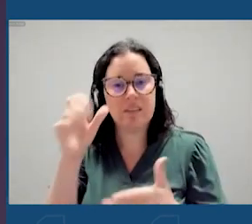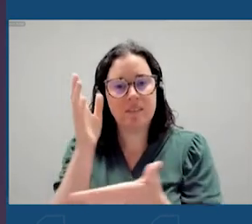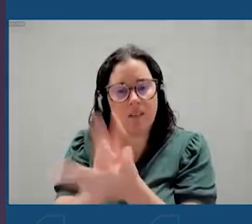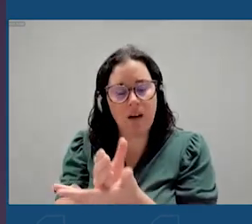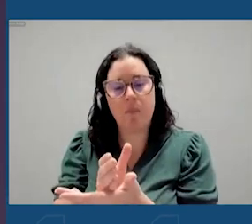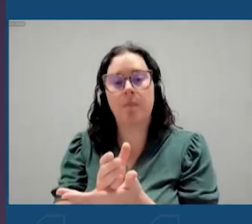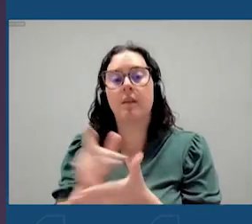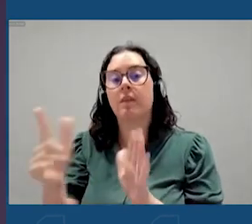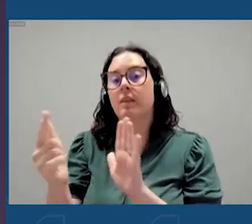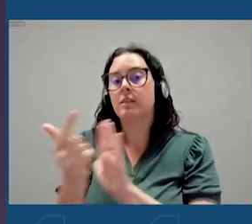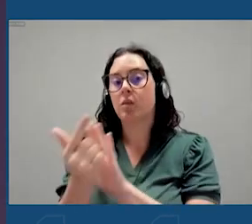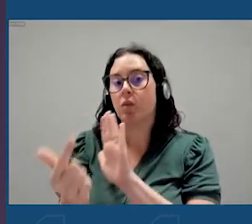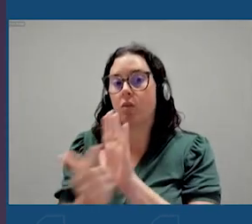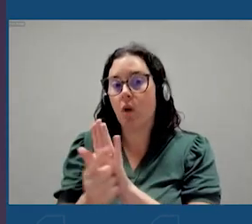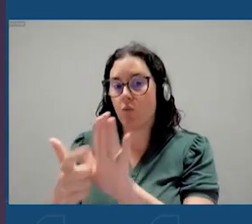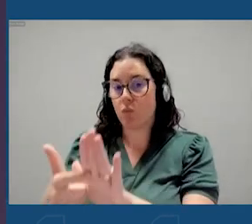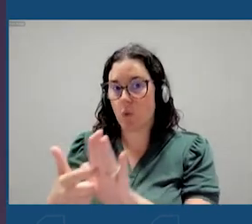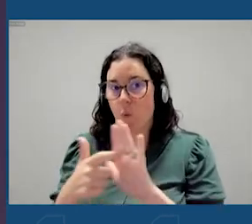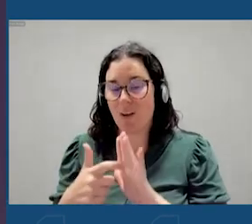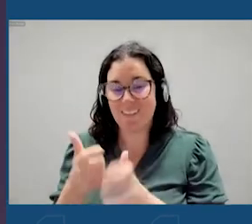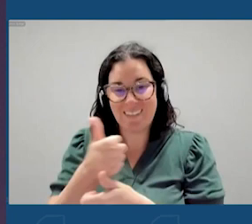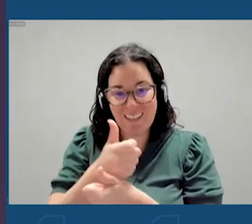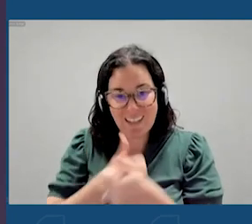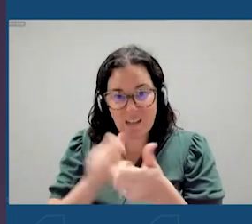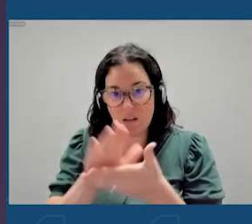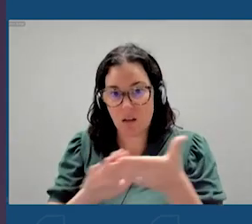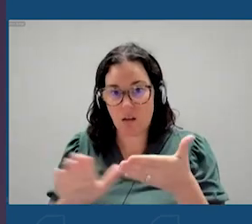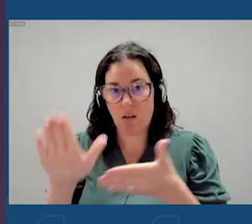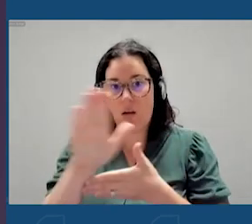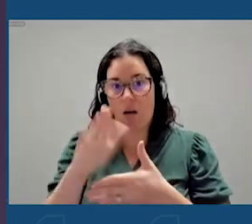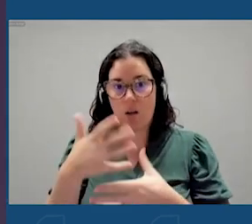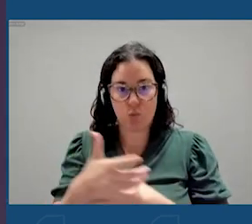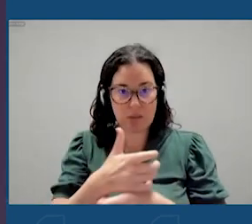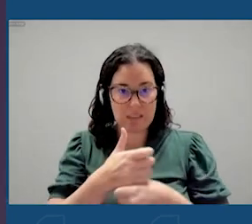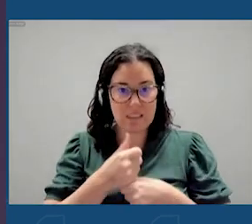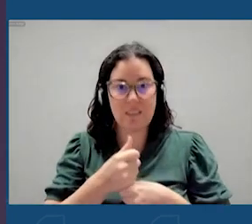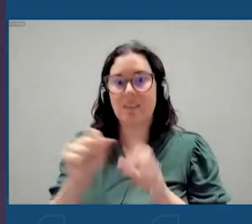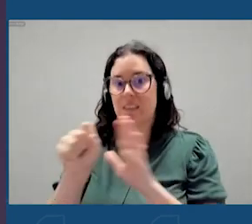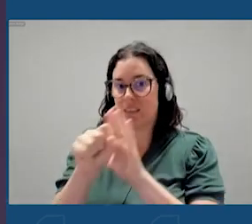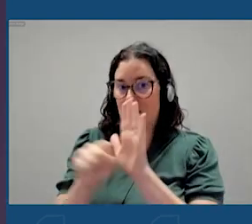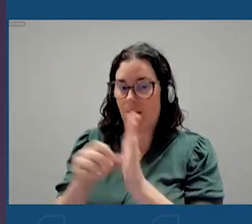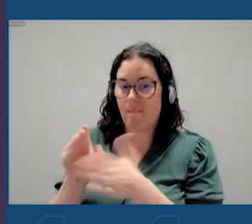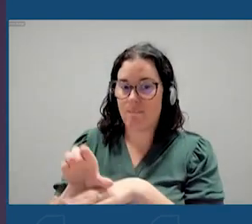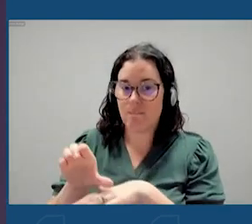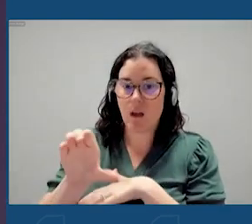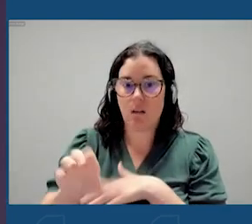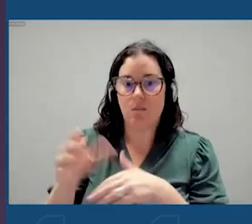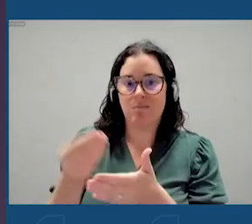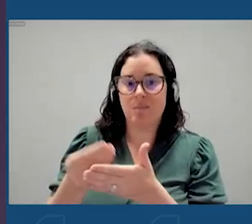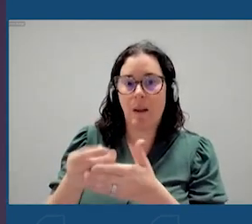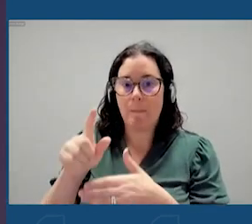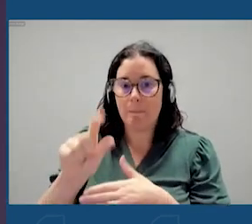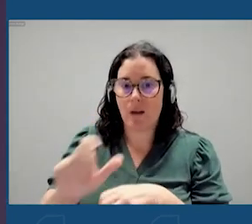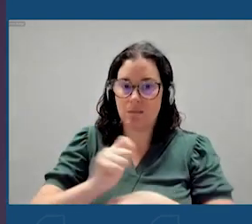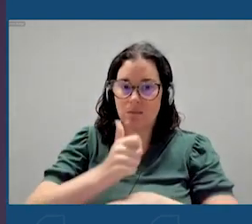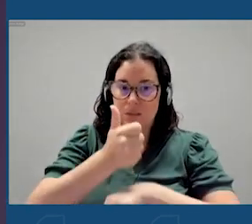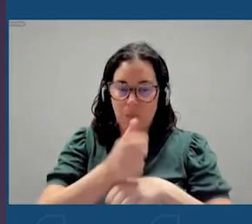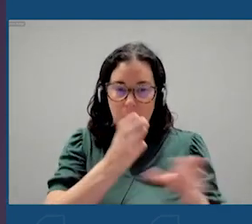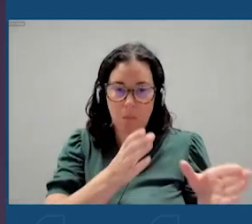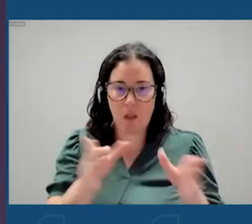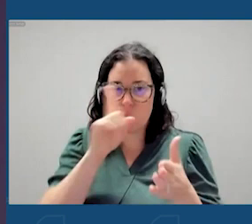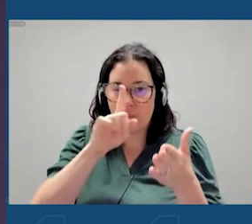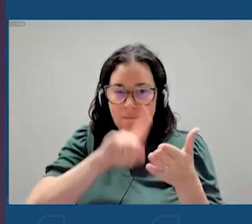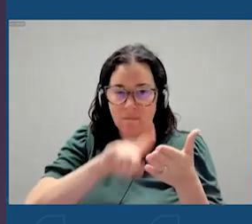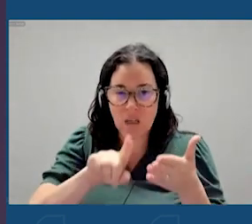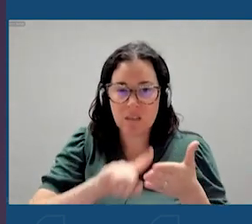mandates that any college that receives state aid has to implement a plan to effectively investigate hate crimes, has to